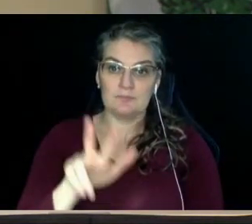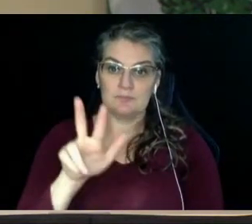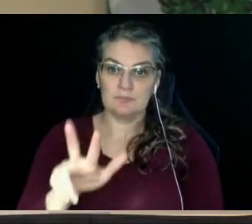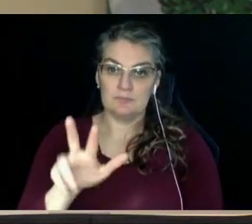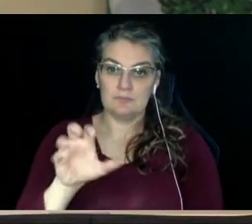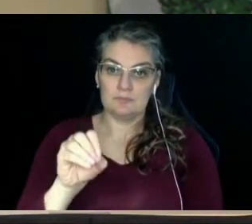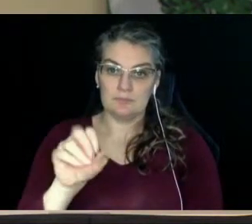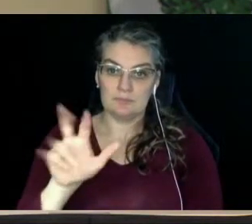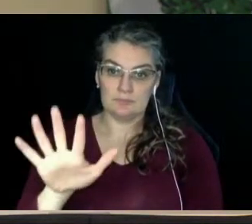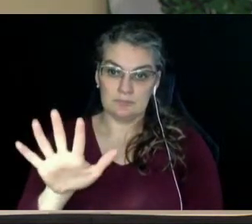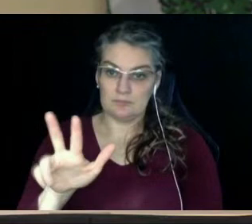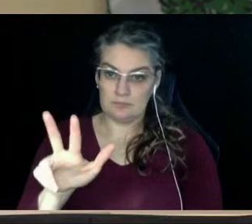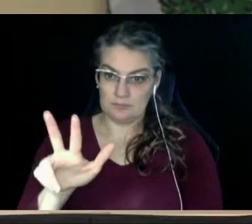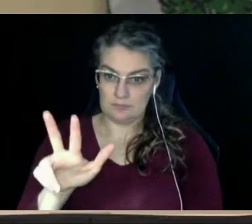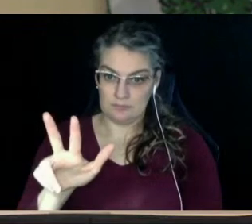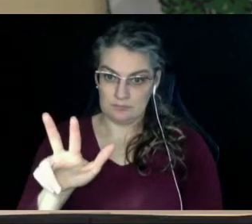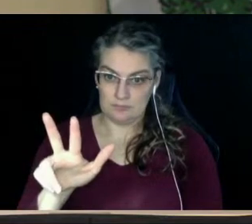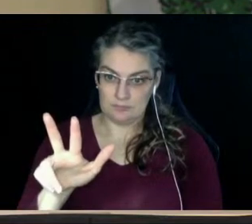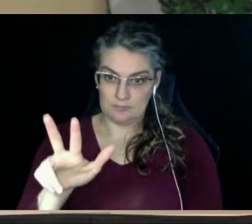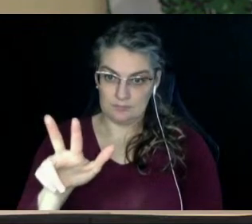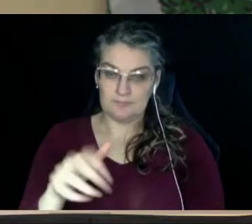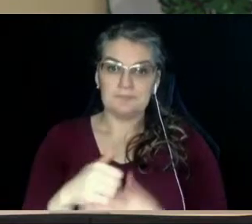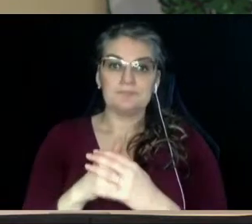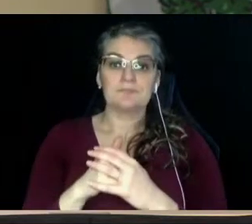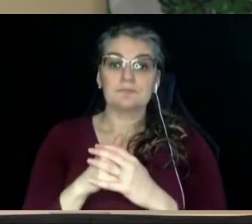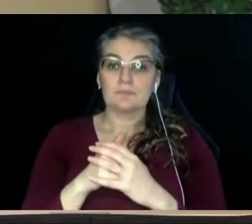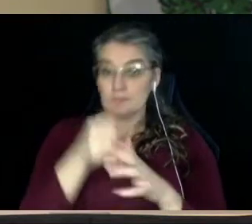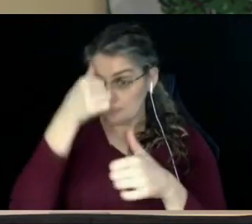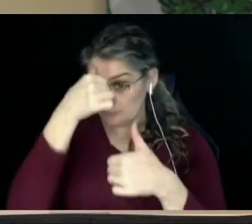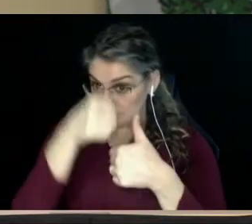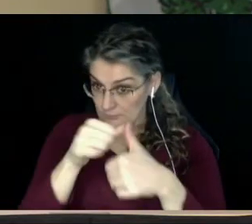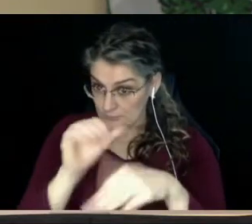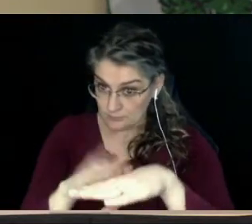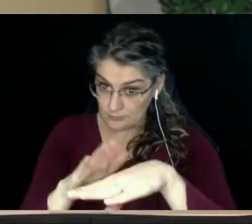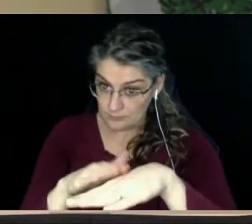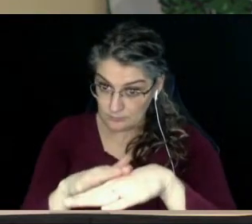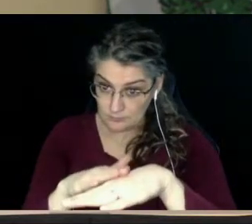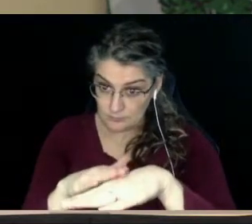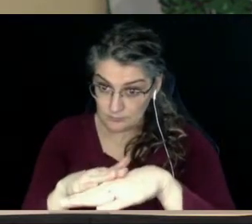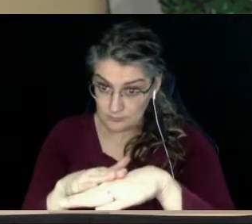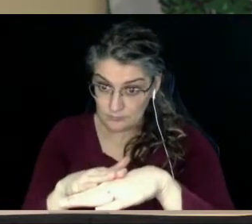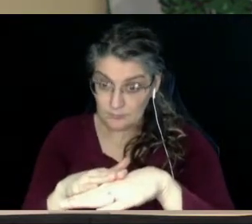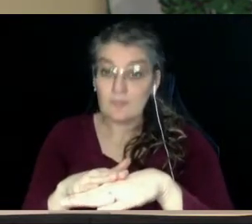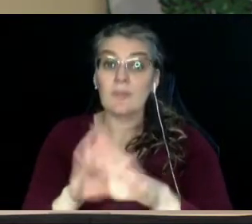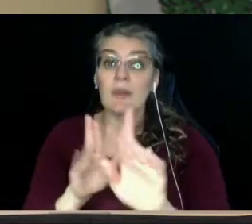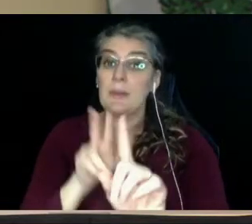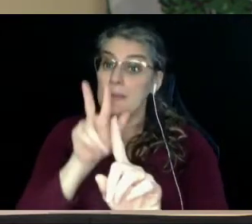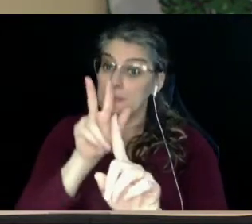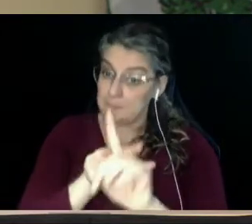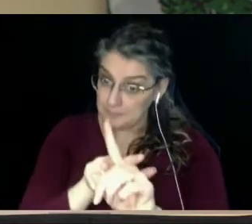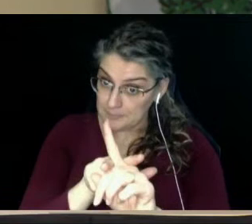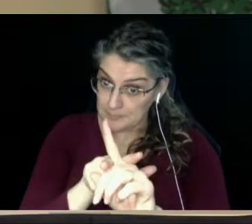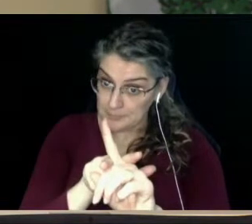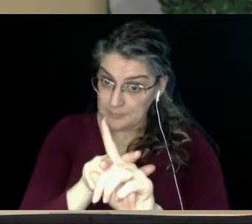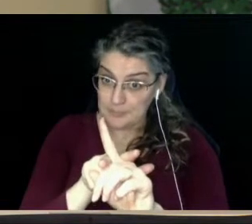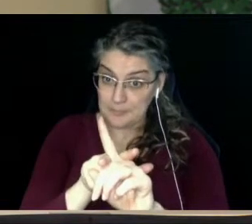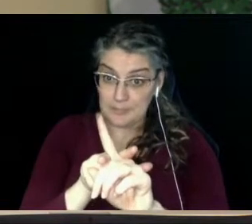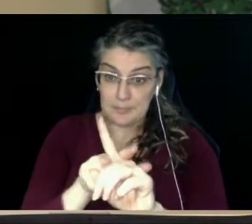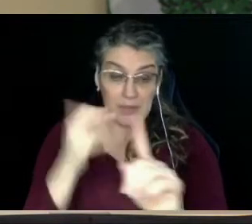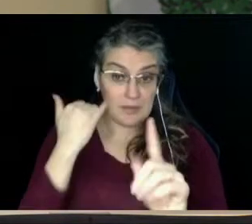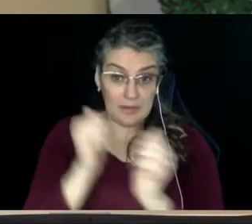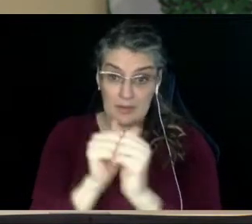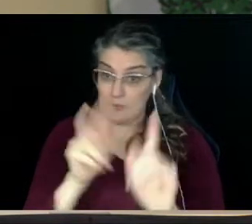1-844-975-3303. And a few reminders today that you must have a booked appointment to receive a vaccine at our